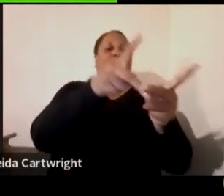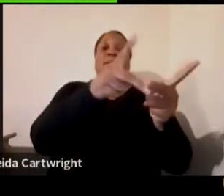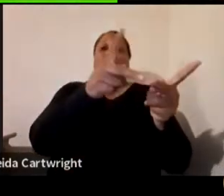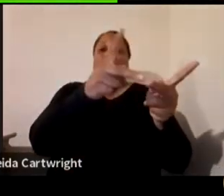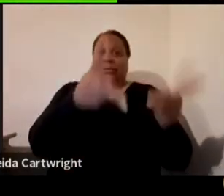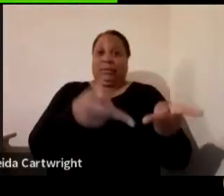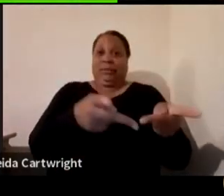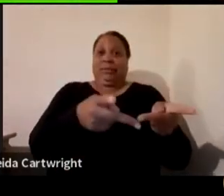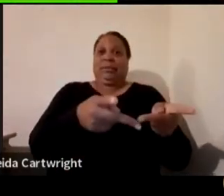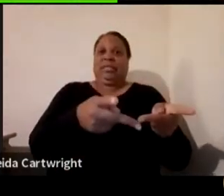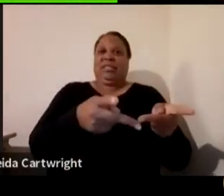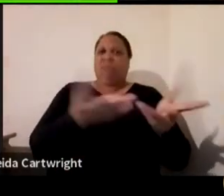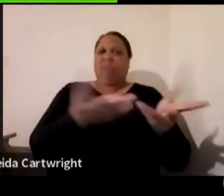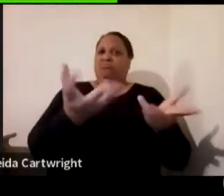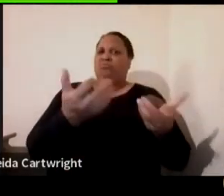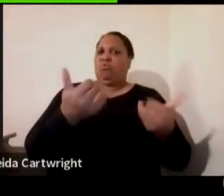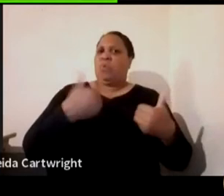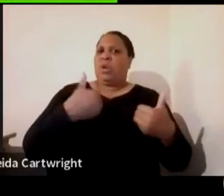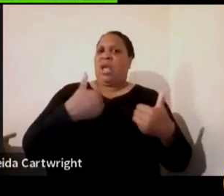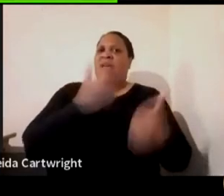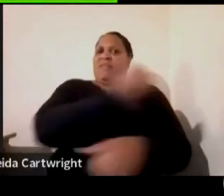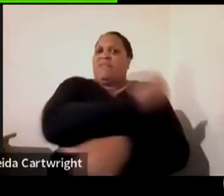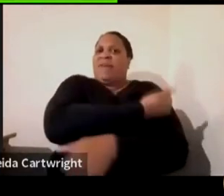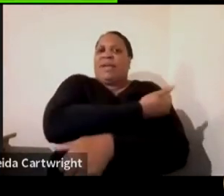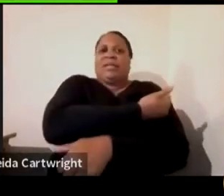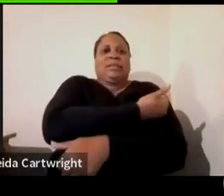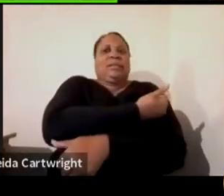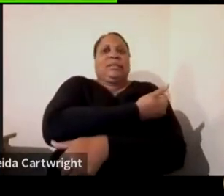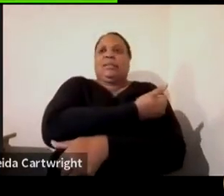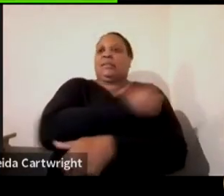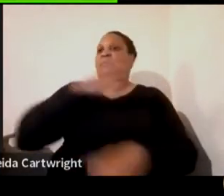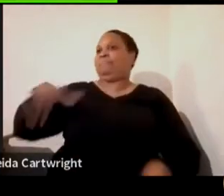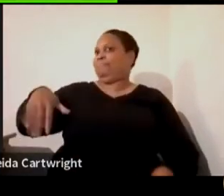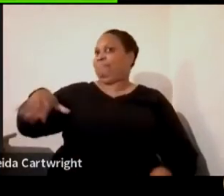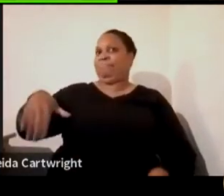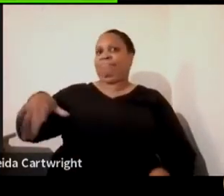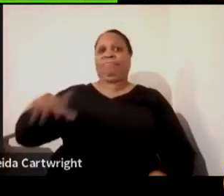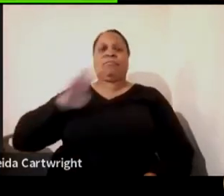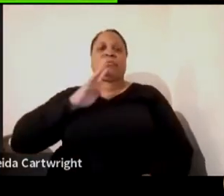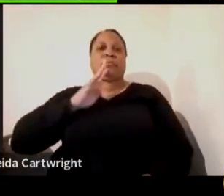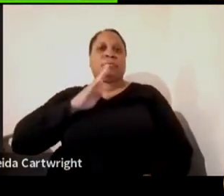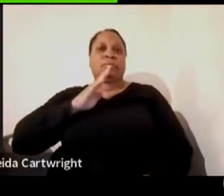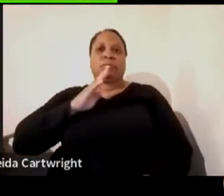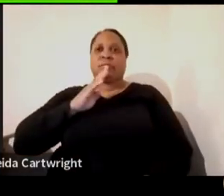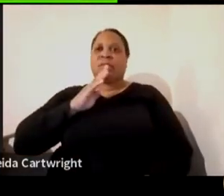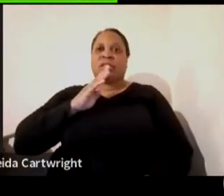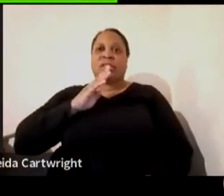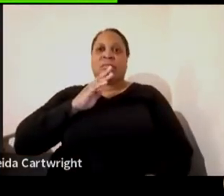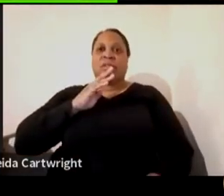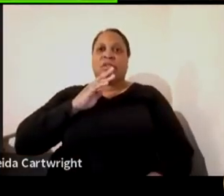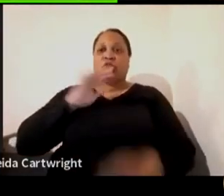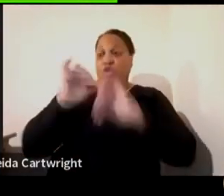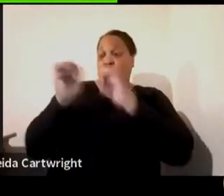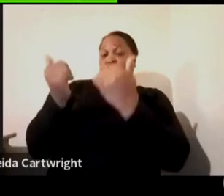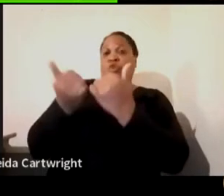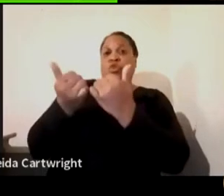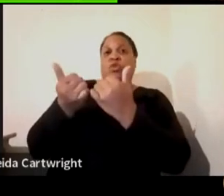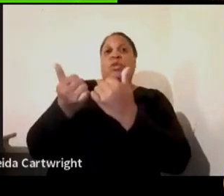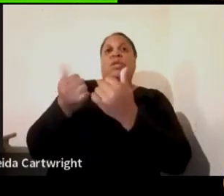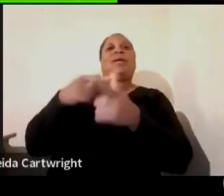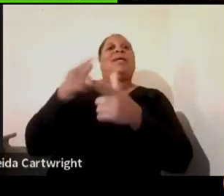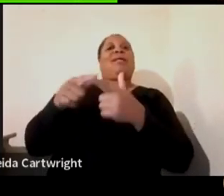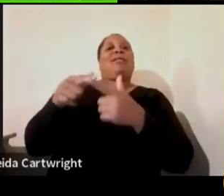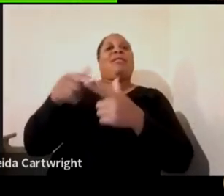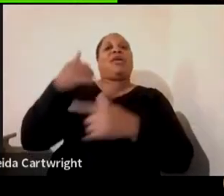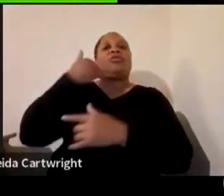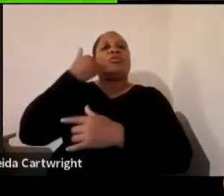wish to have the vaccine. If you have not been able to do so, to speak to your association, then you can call the